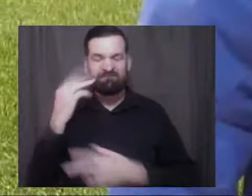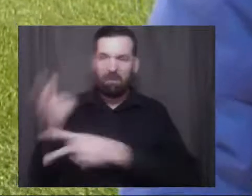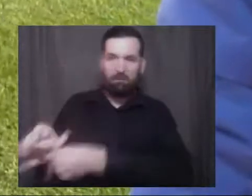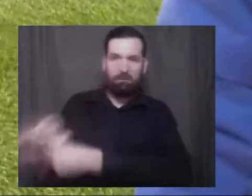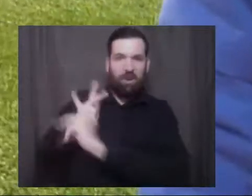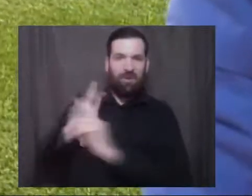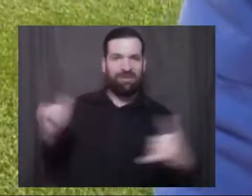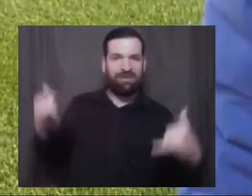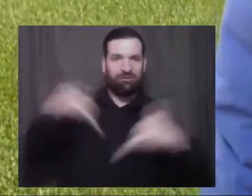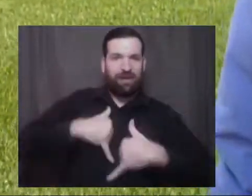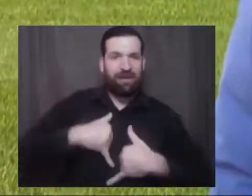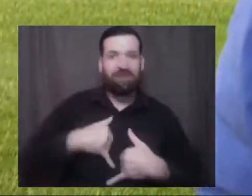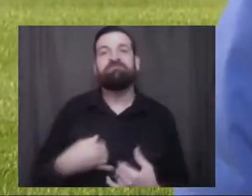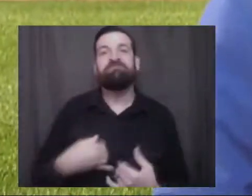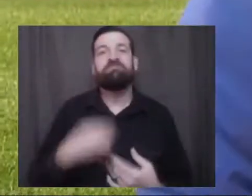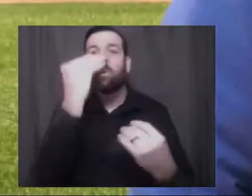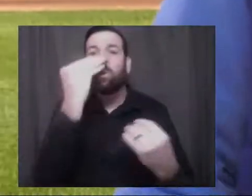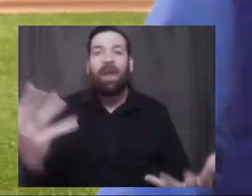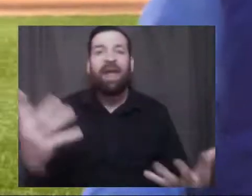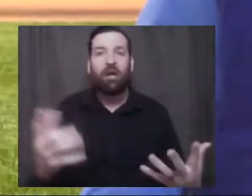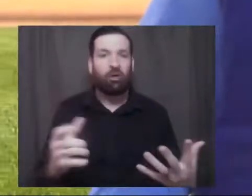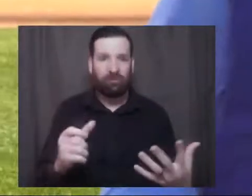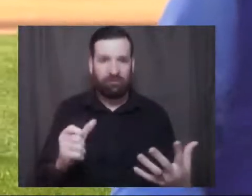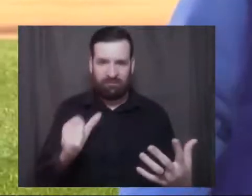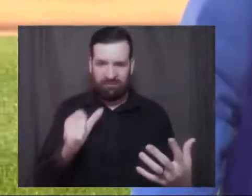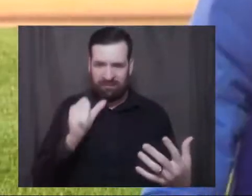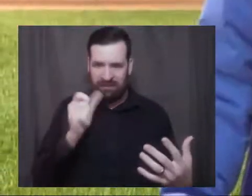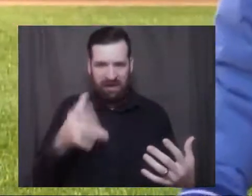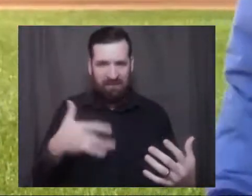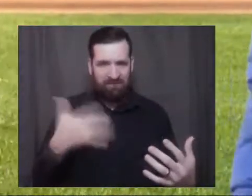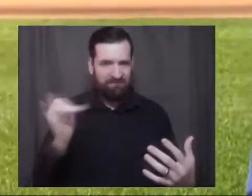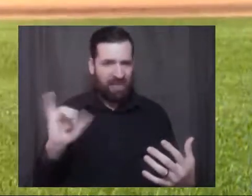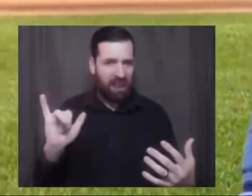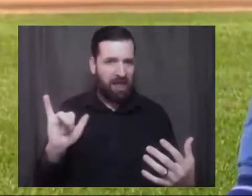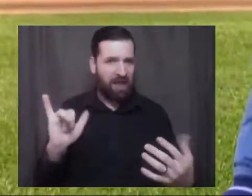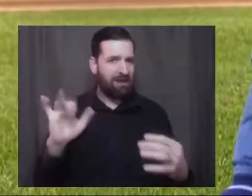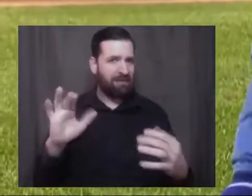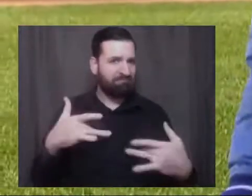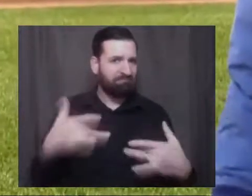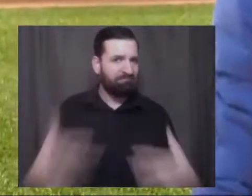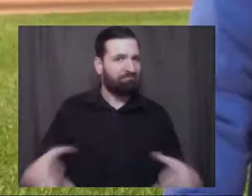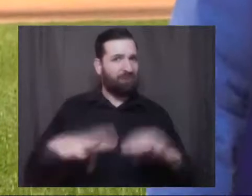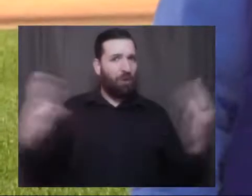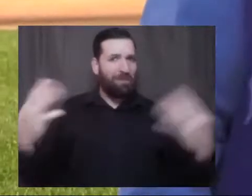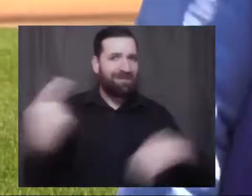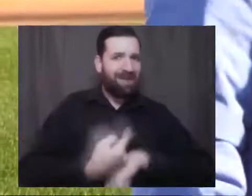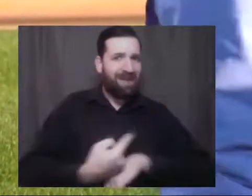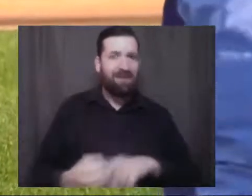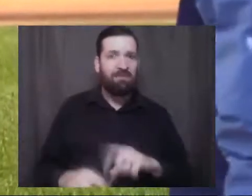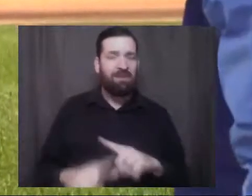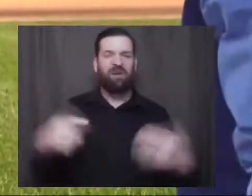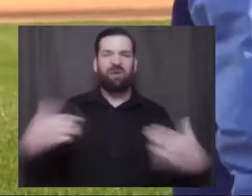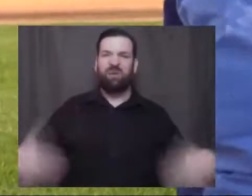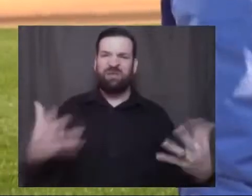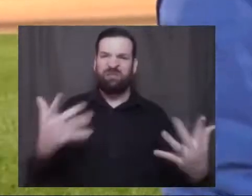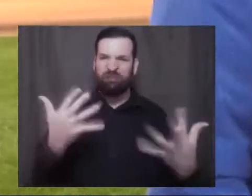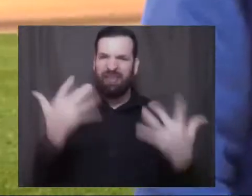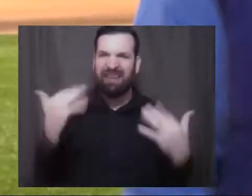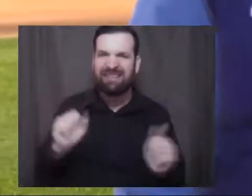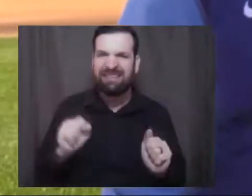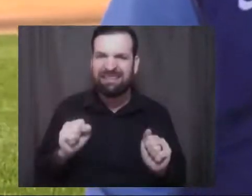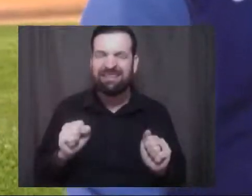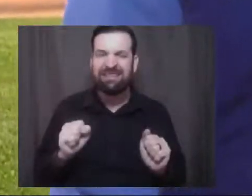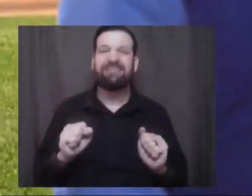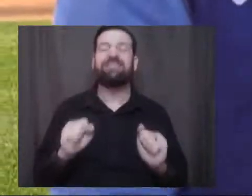not care because it doesn't quite feel like opening day. It's a little chilly out here, but we're loving every minute of it. So, Dr. Key,